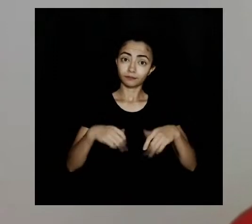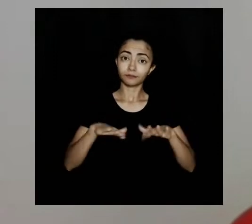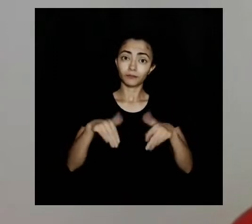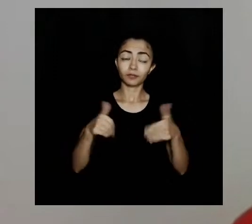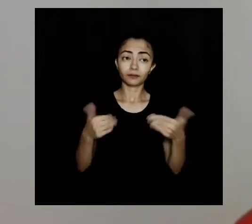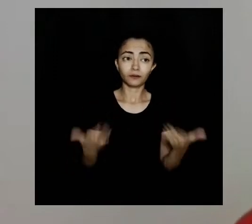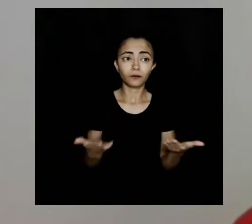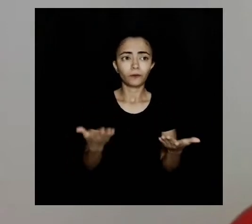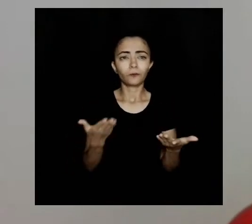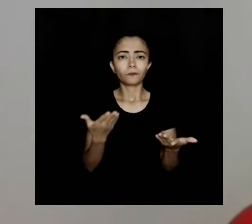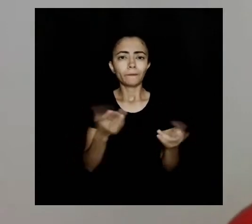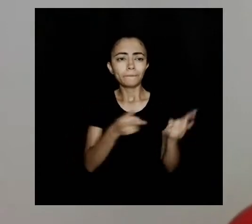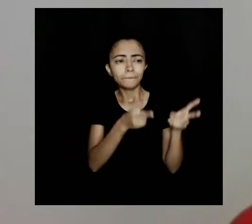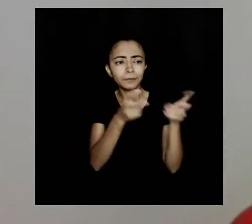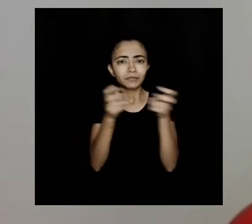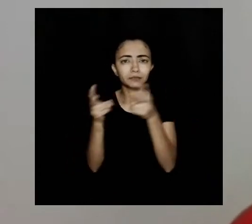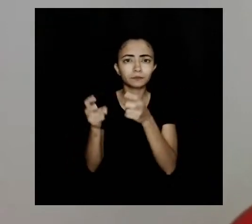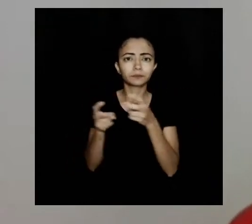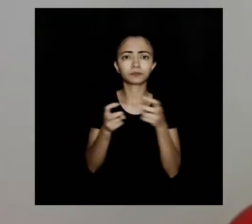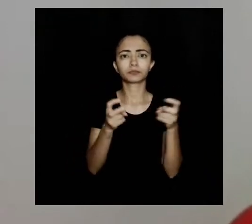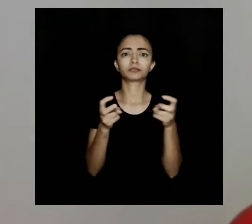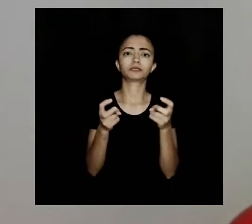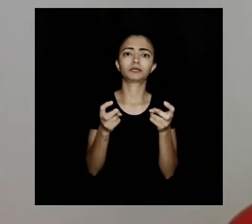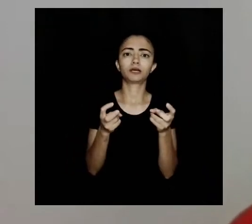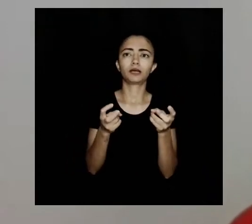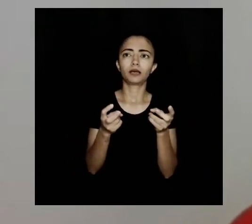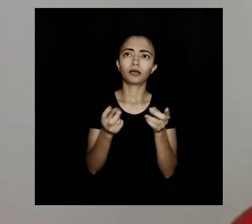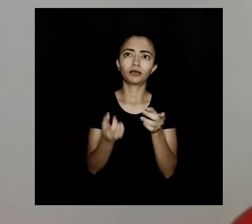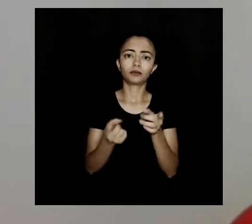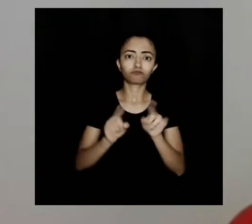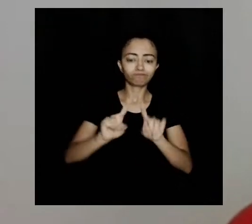So it's necessary.